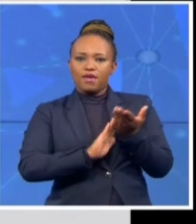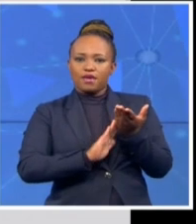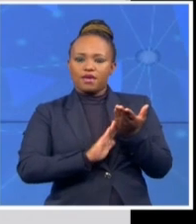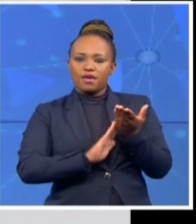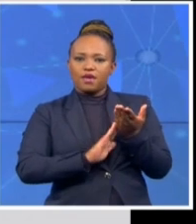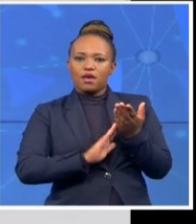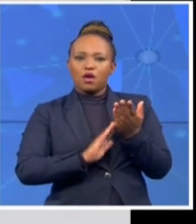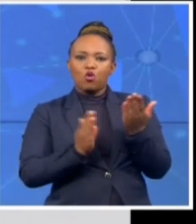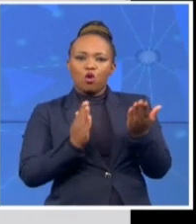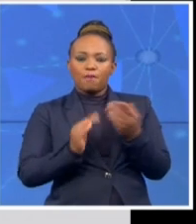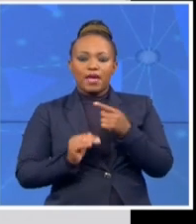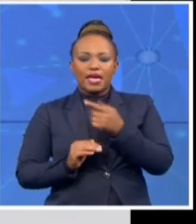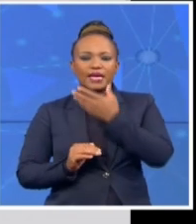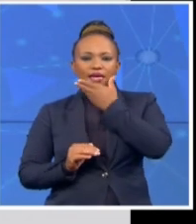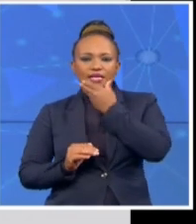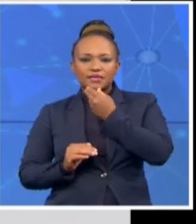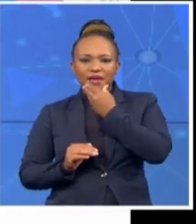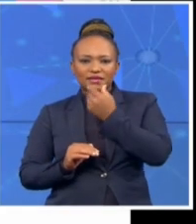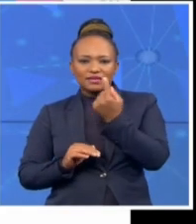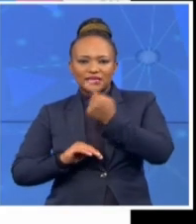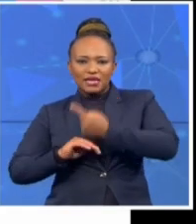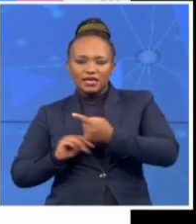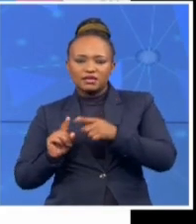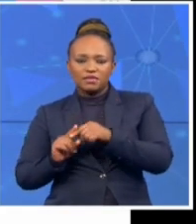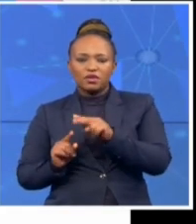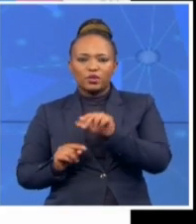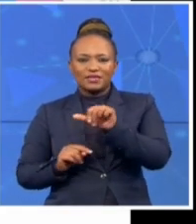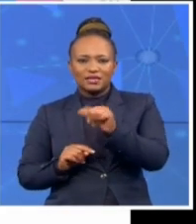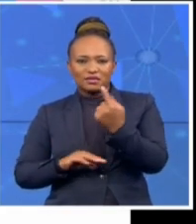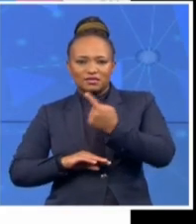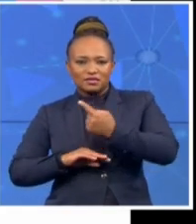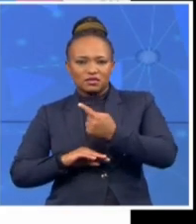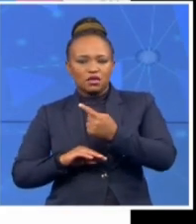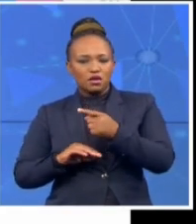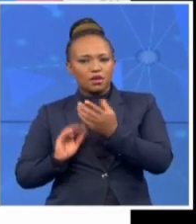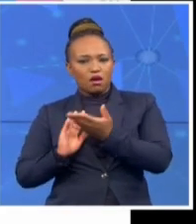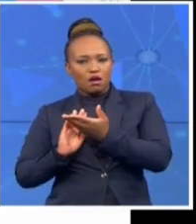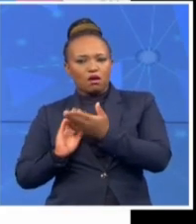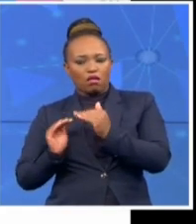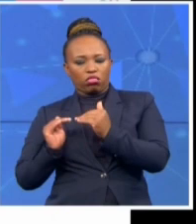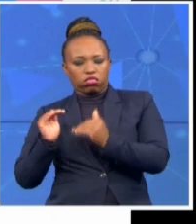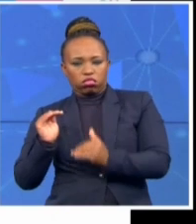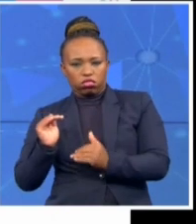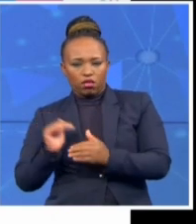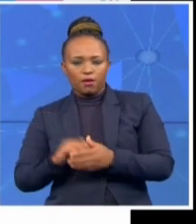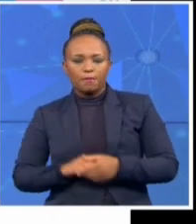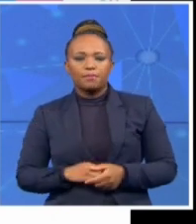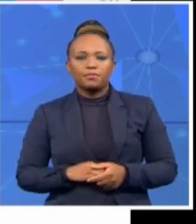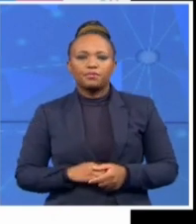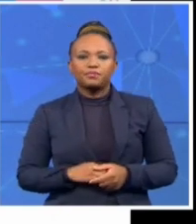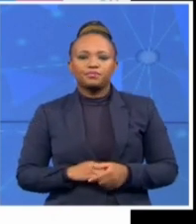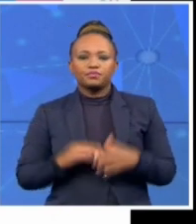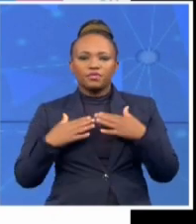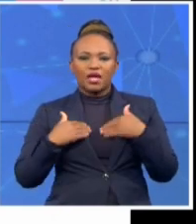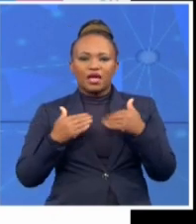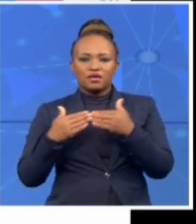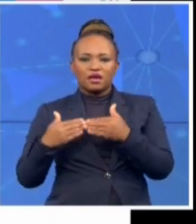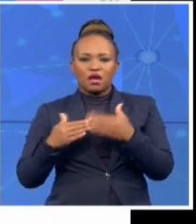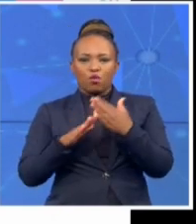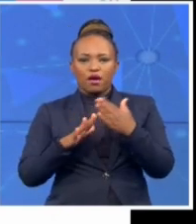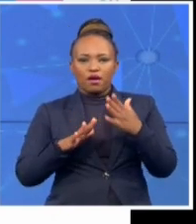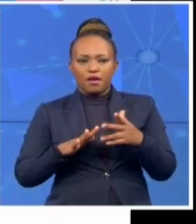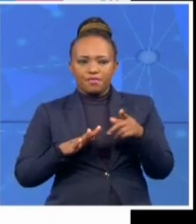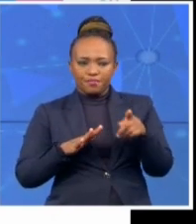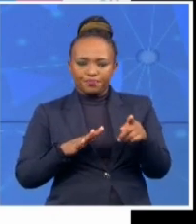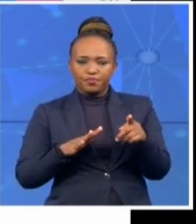quite high in terms of that. So our healthcare workers, we're also glad to see this trend. It peaked